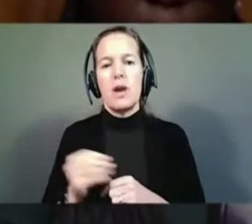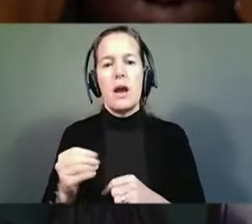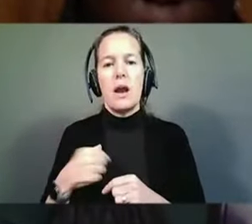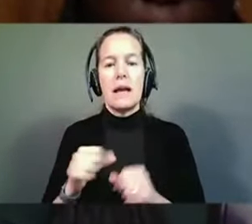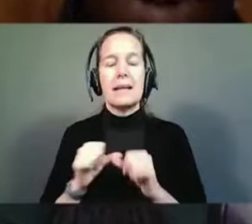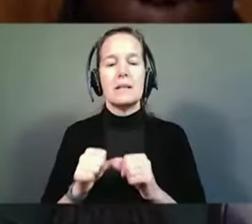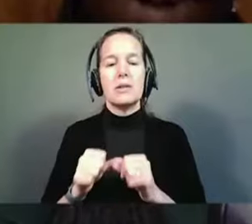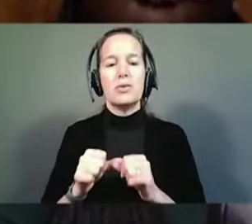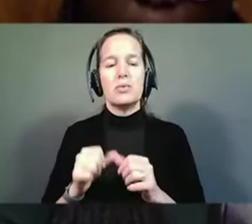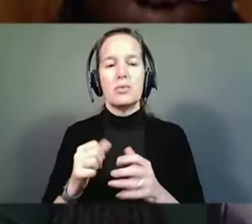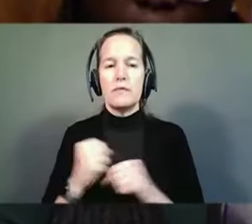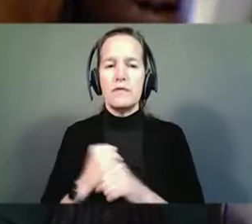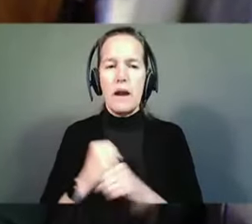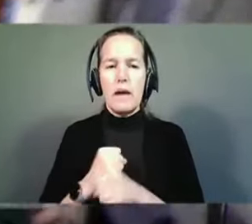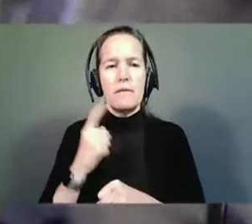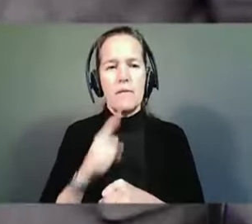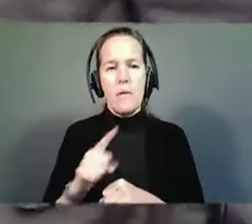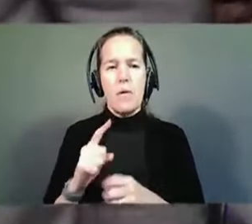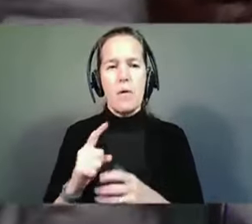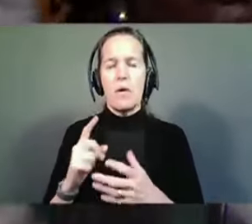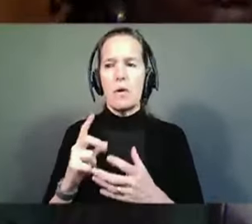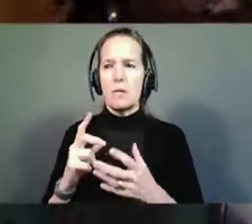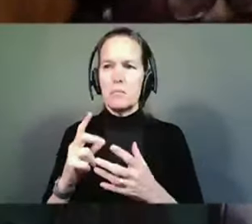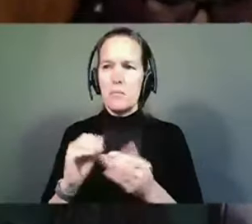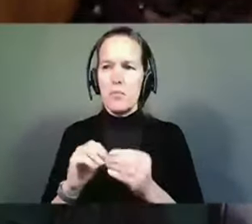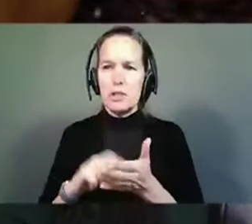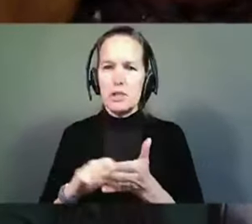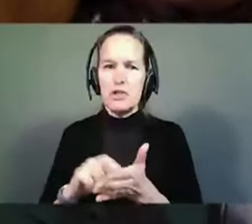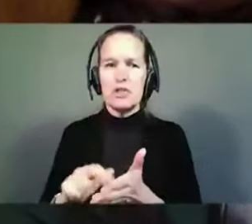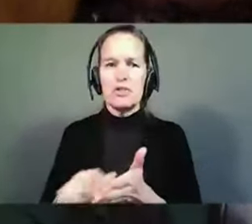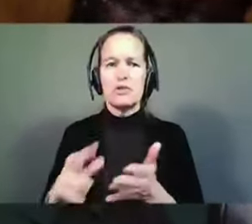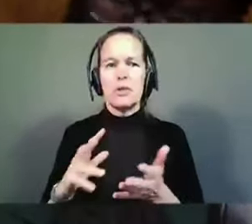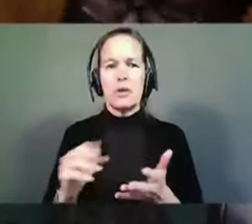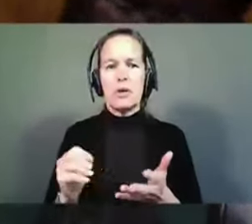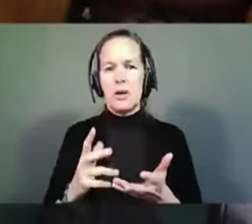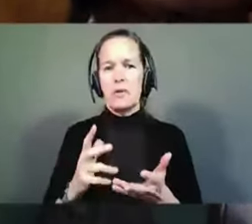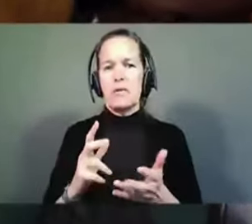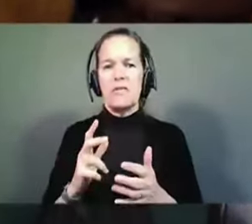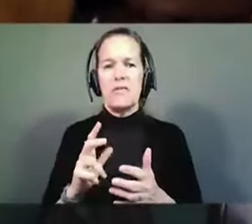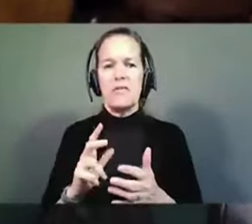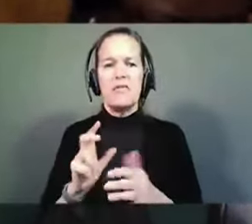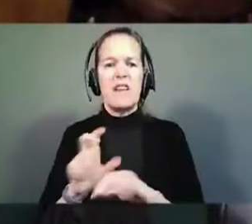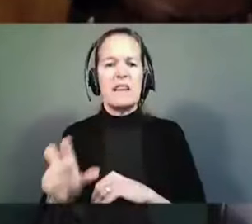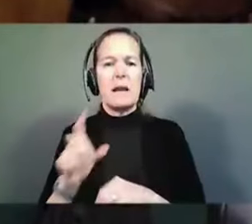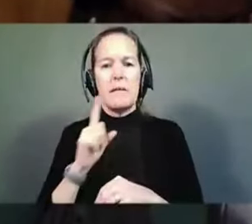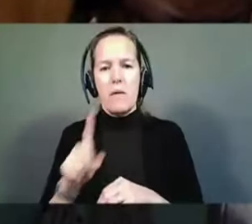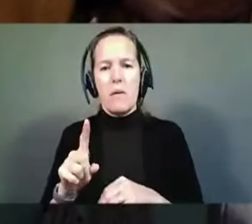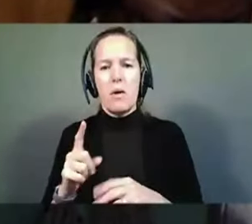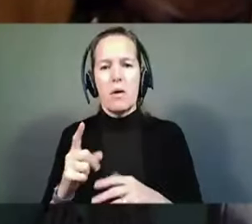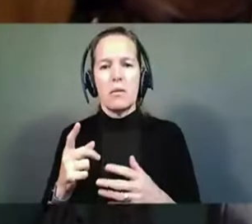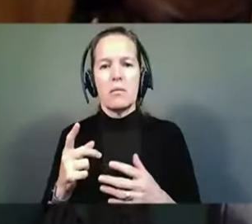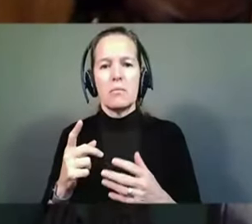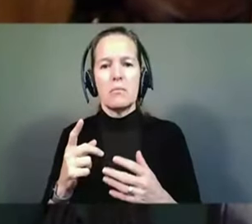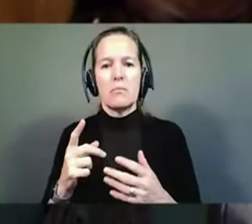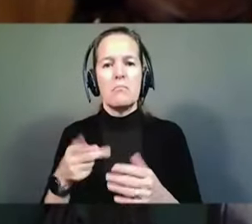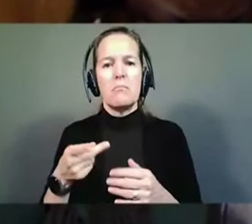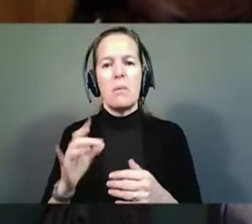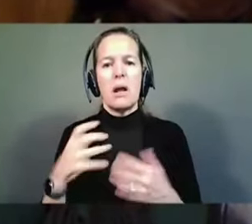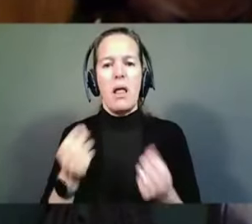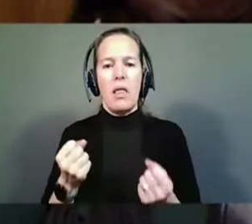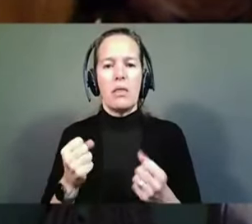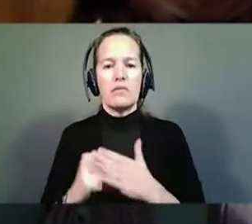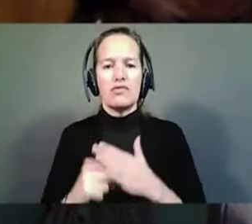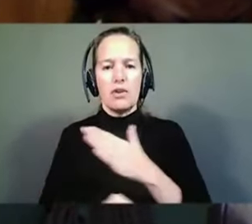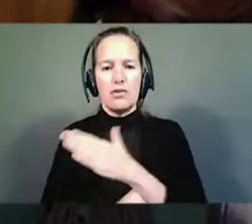health research and public health infrastructure as we are now negotiating our current funding bills. Last Congress,